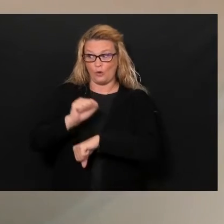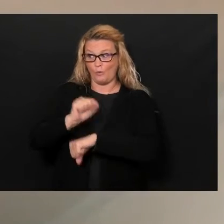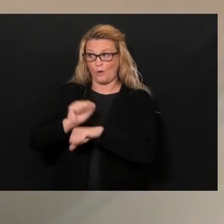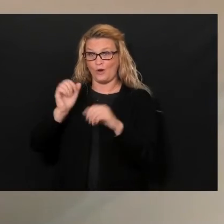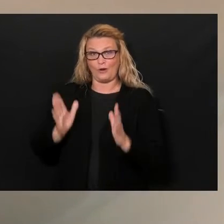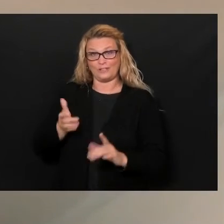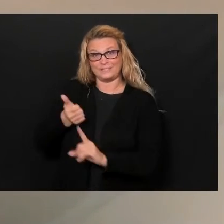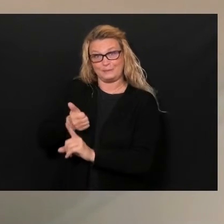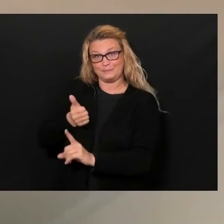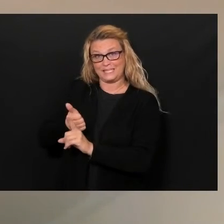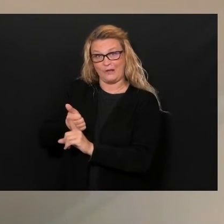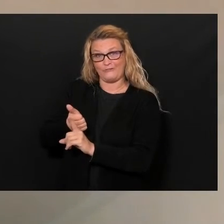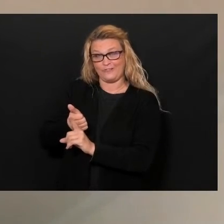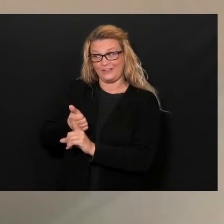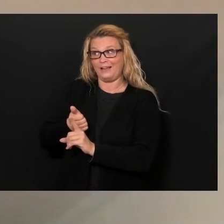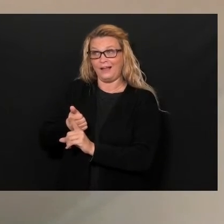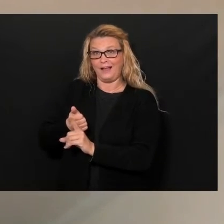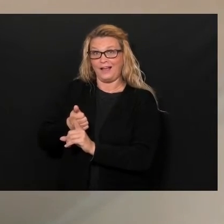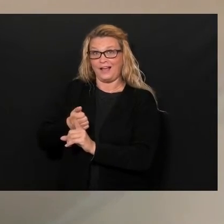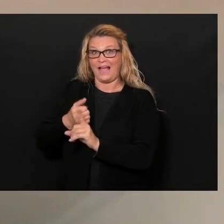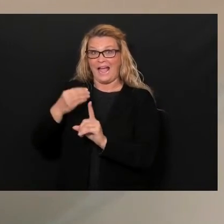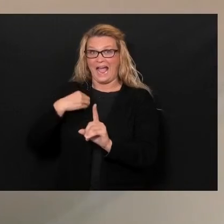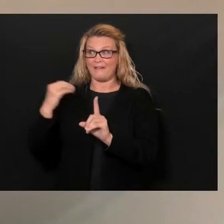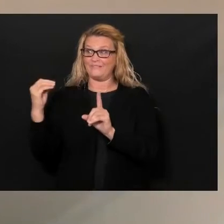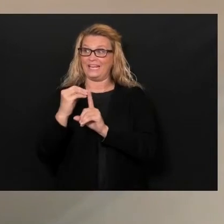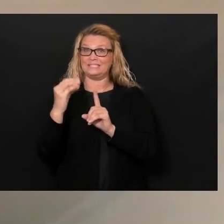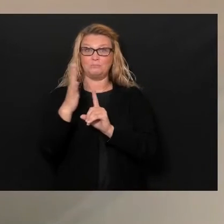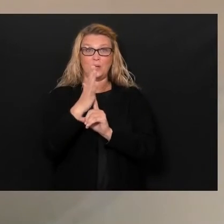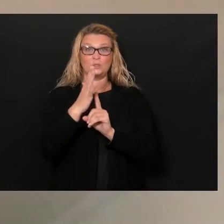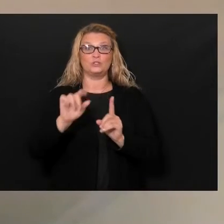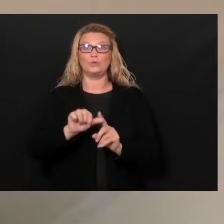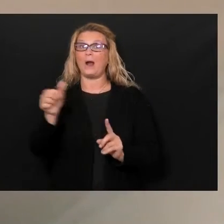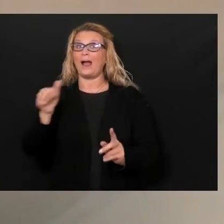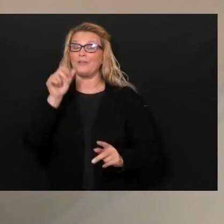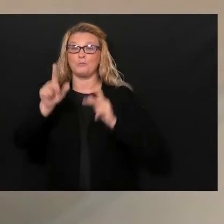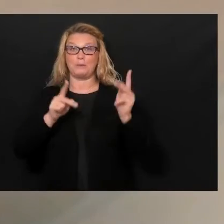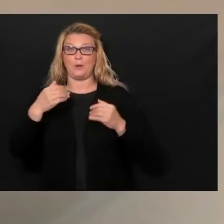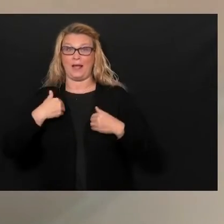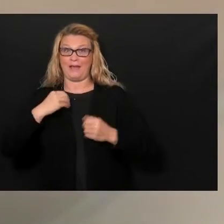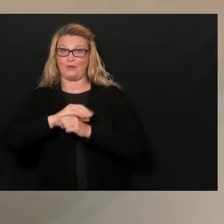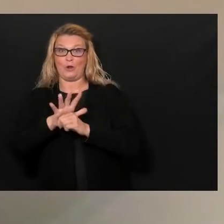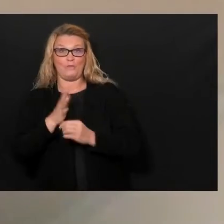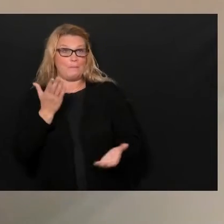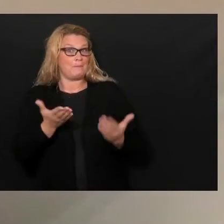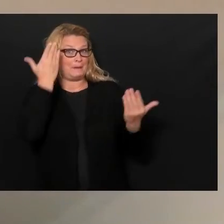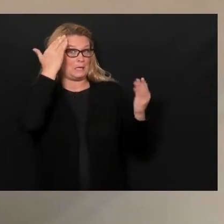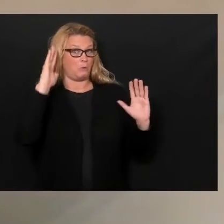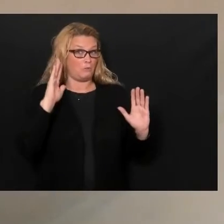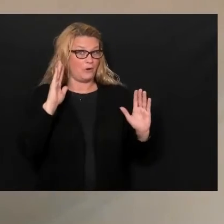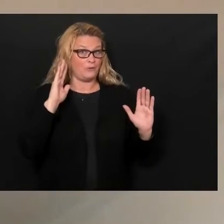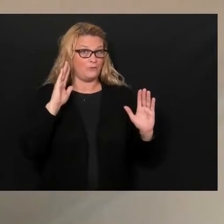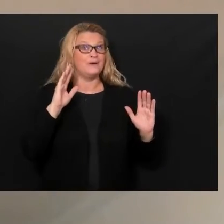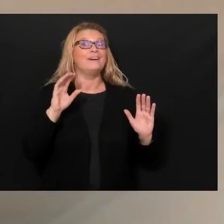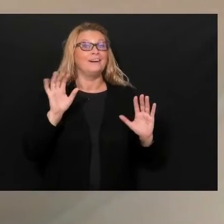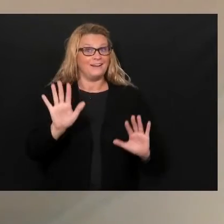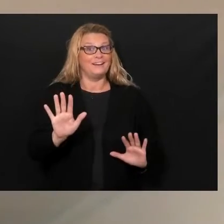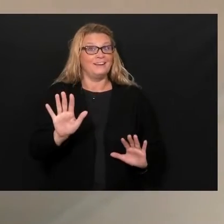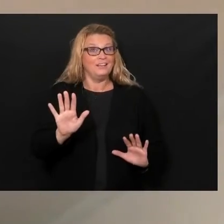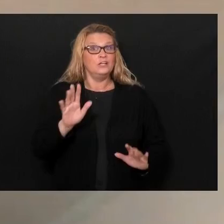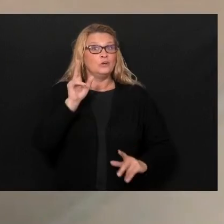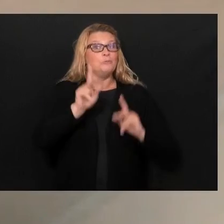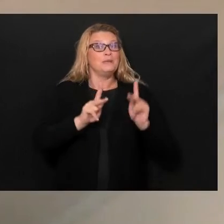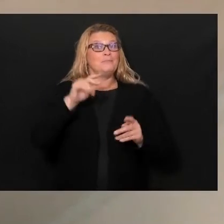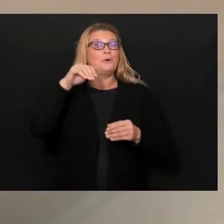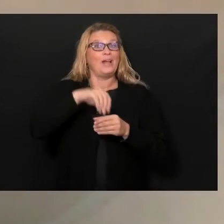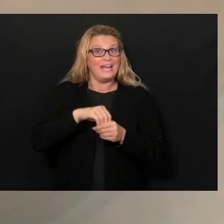also exposed to others who may have COVID-19 and not know it. And so people in hospitals